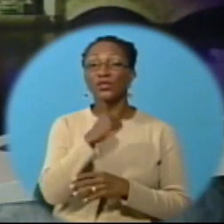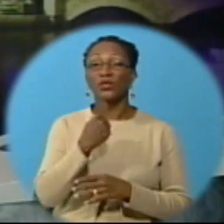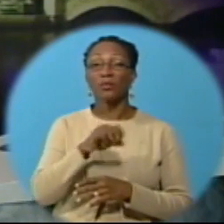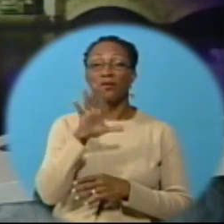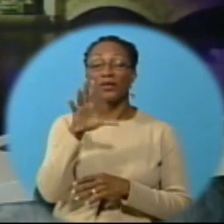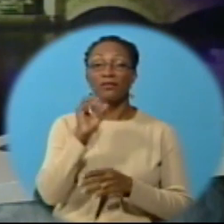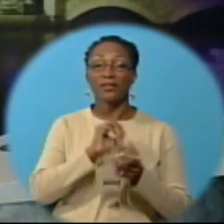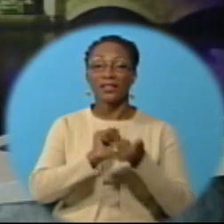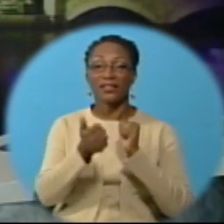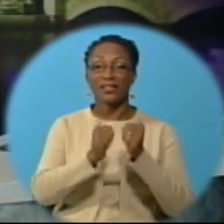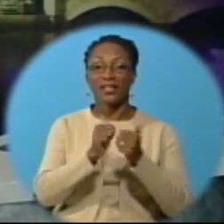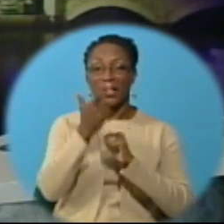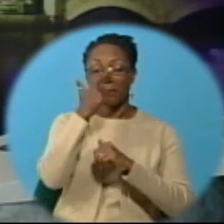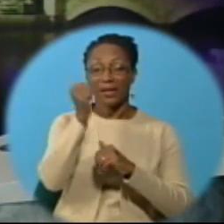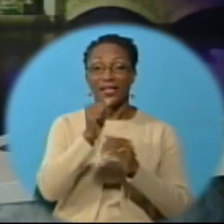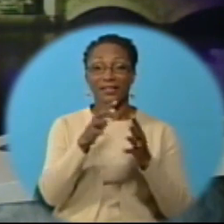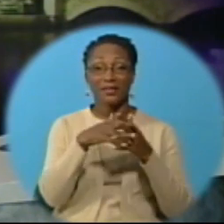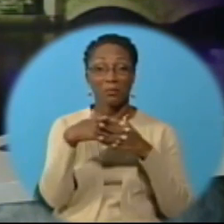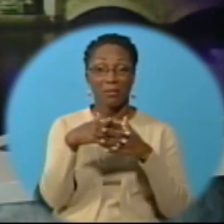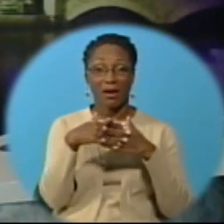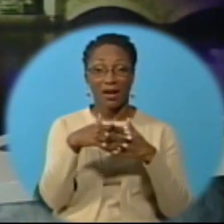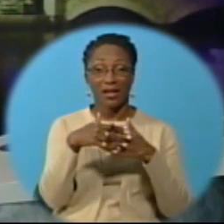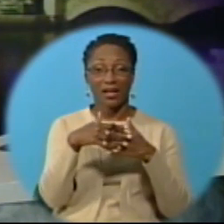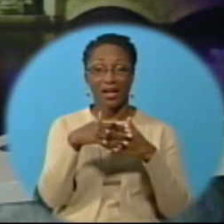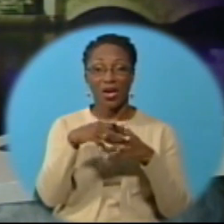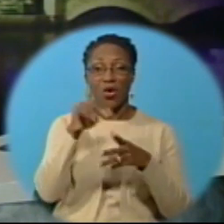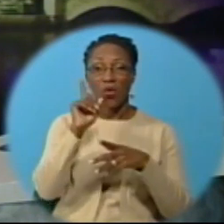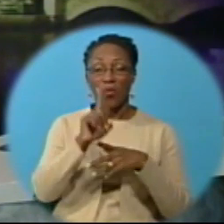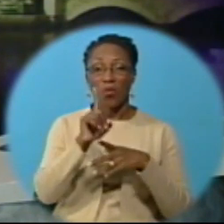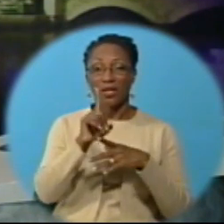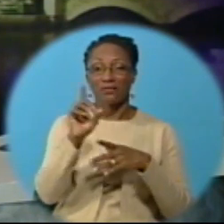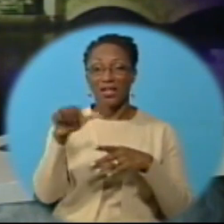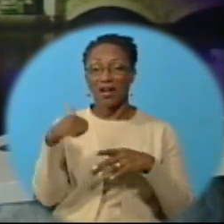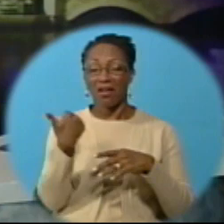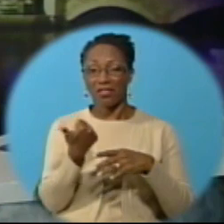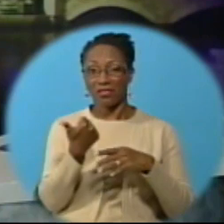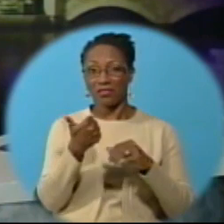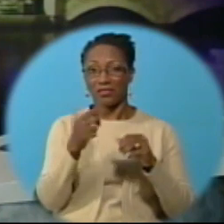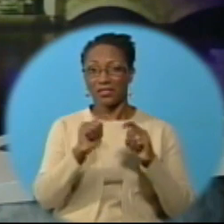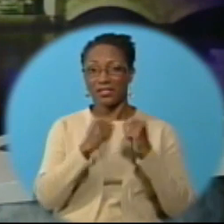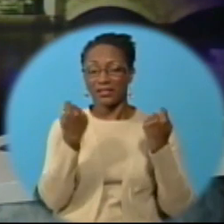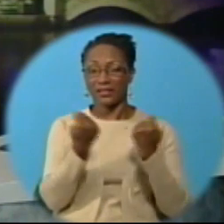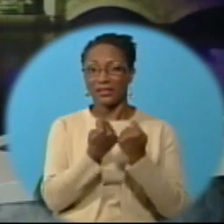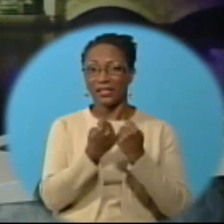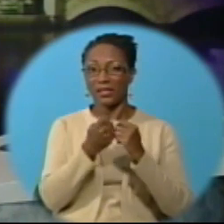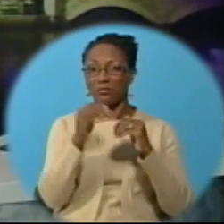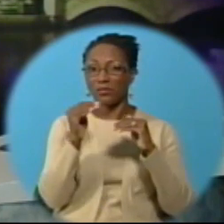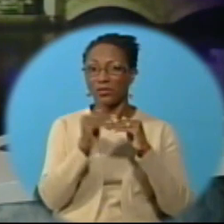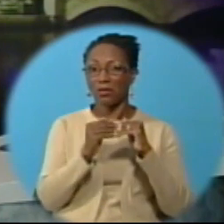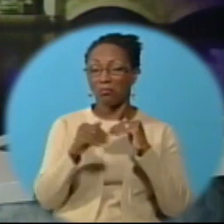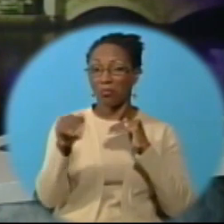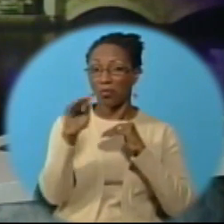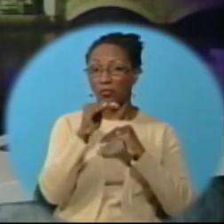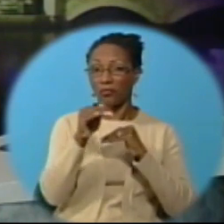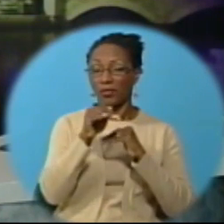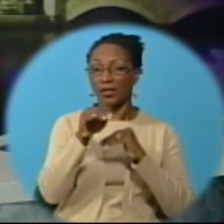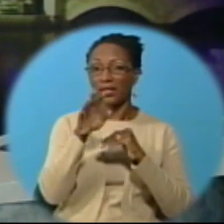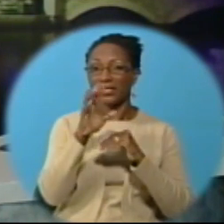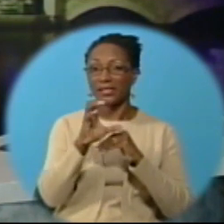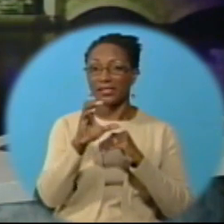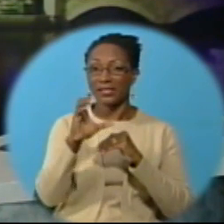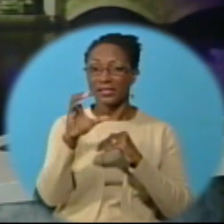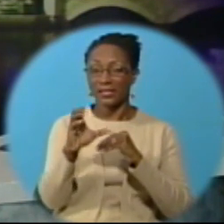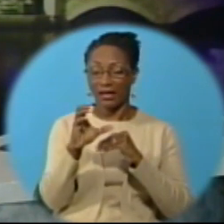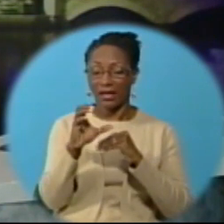That's because the United States, one of the teams preferred over the CCC for this year's event, is now unavailable. Last week, West Indies